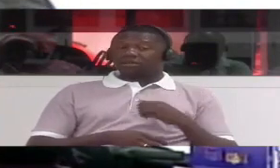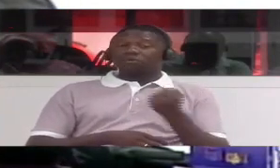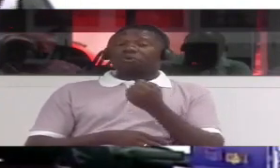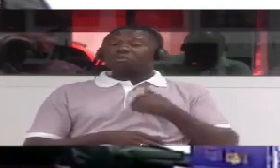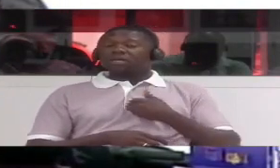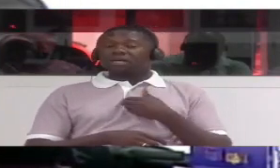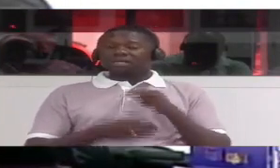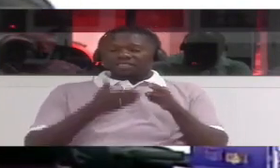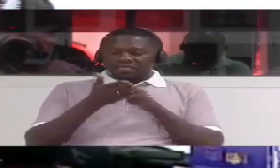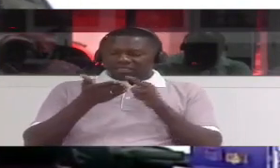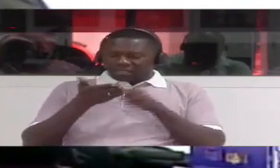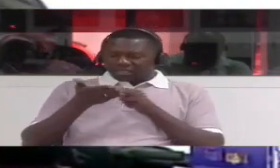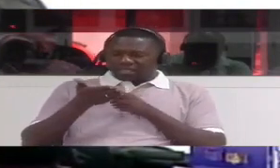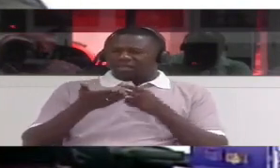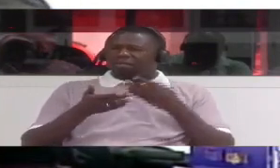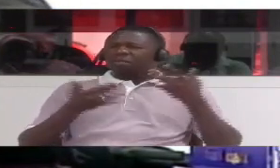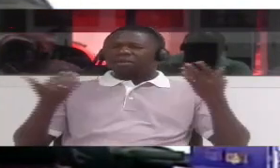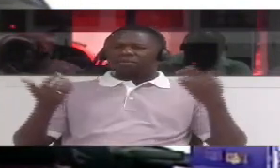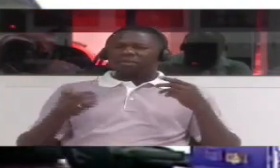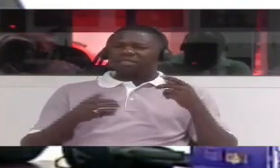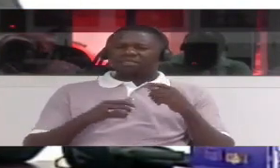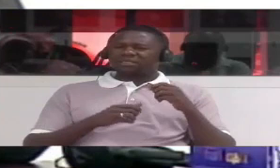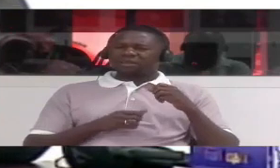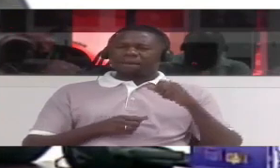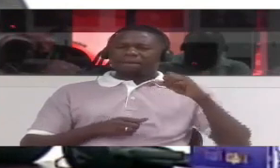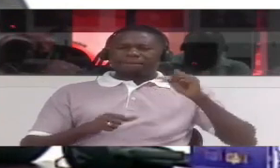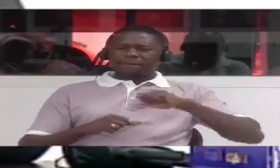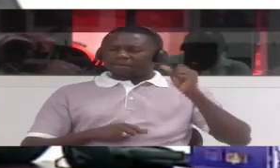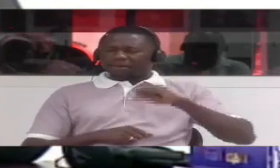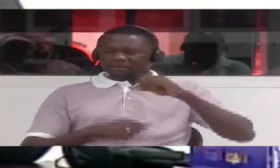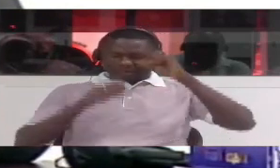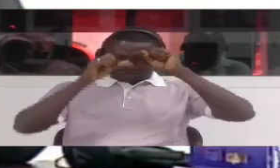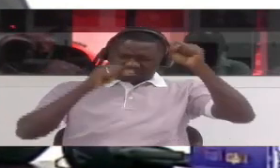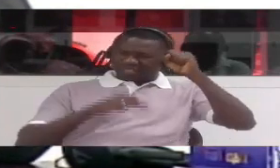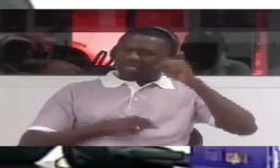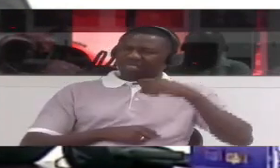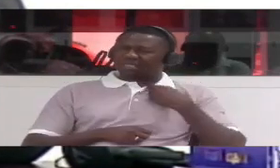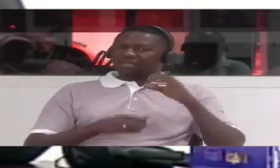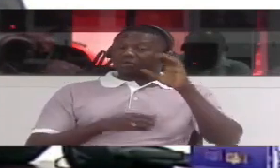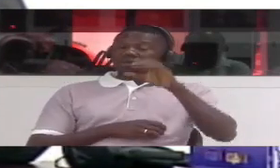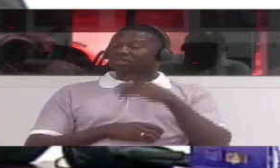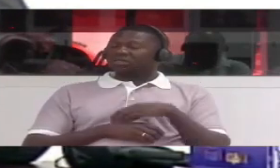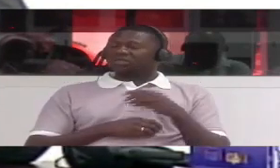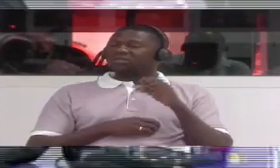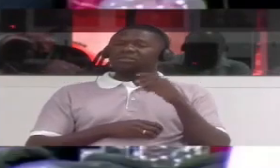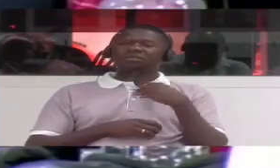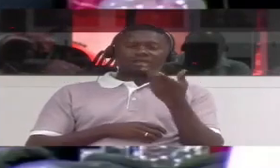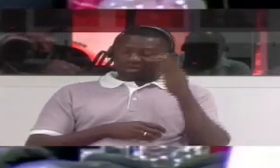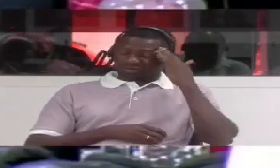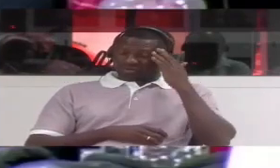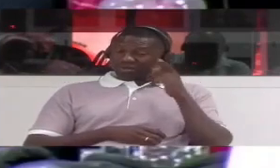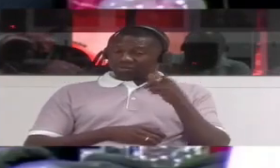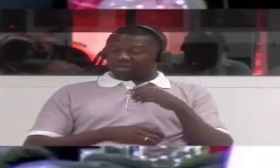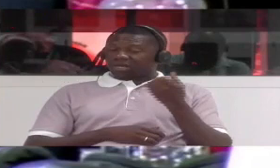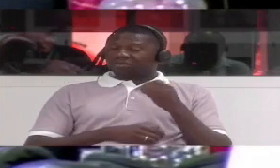dictatorship around the world. I knew how they work. I suddenly felt that I was in a terrible danger at that night. In your opinion, who